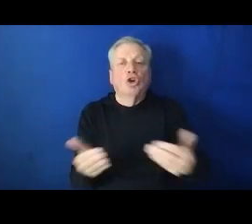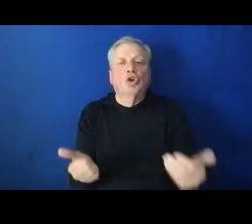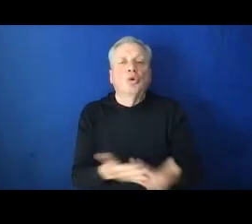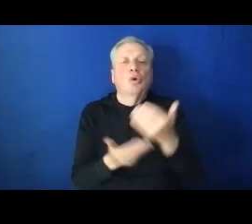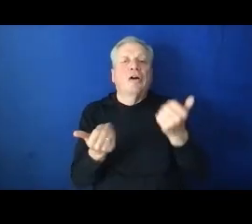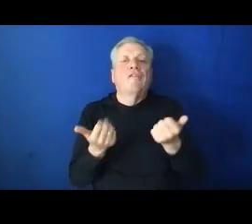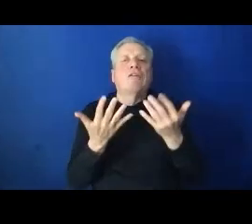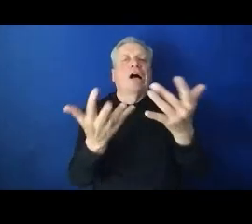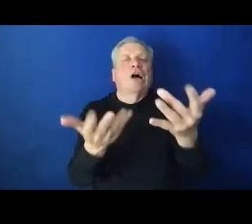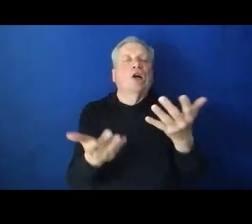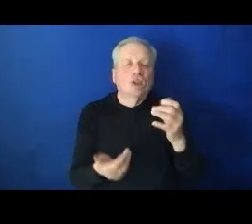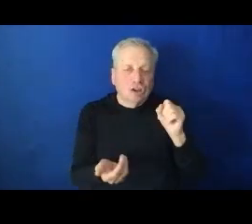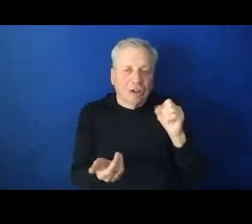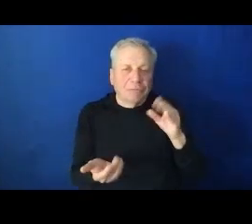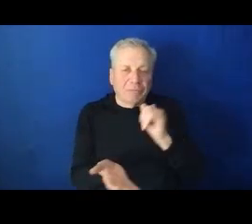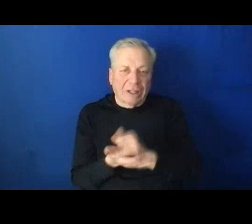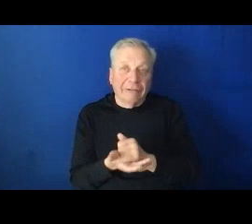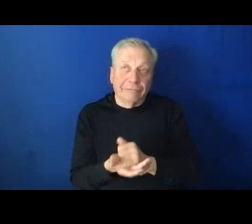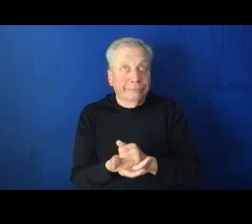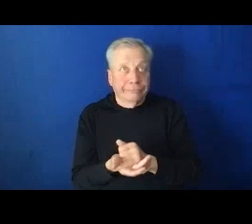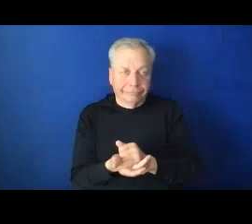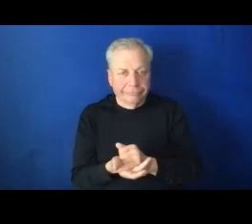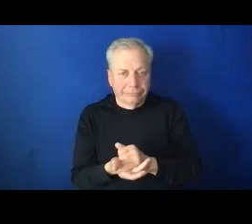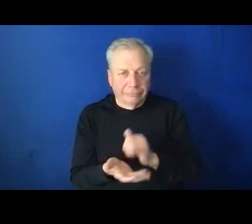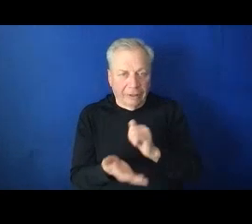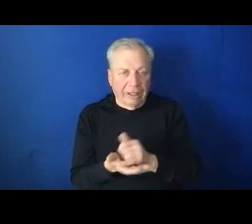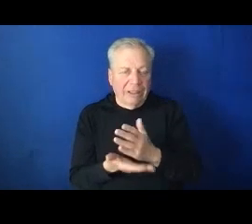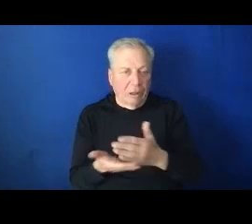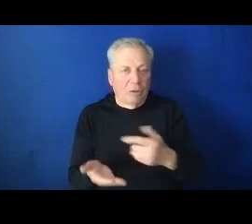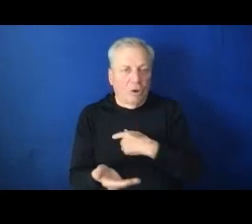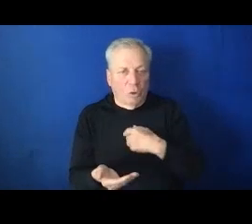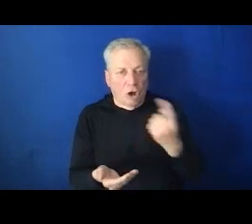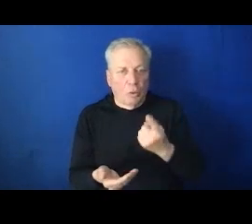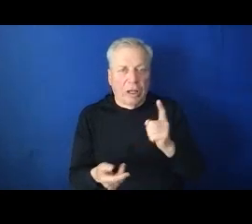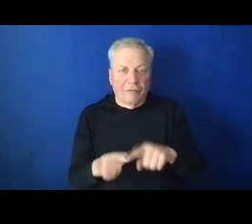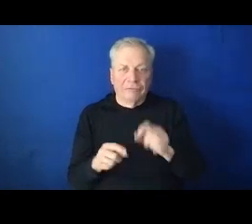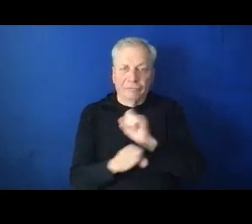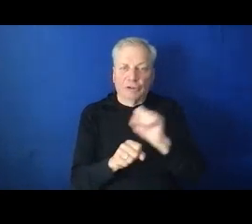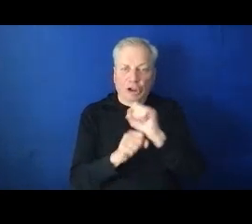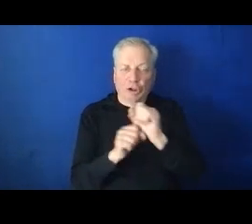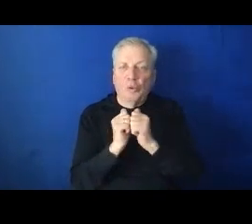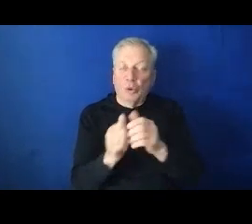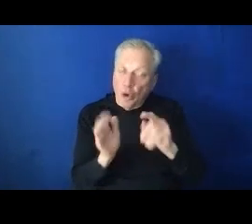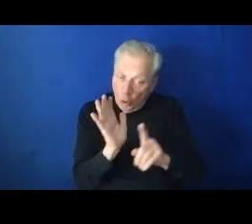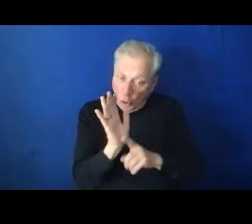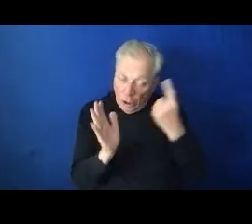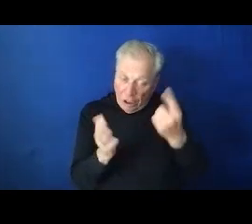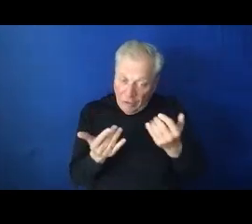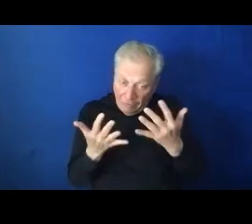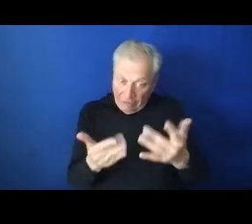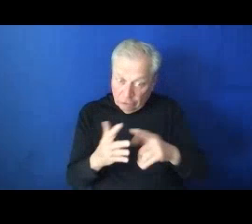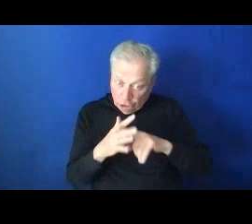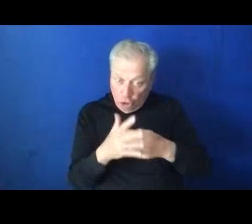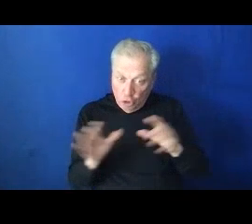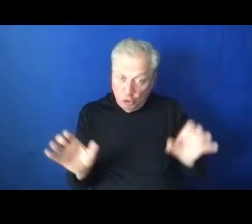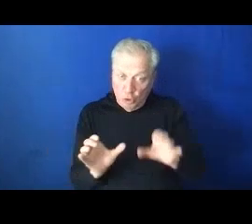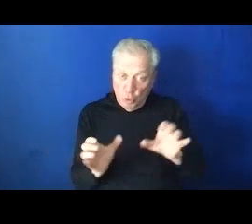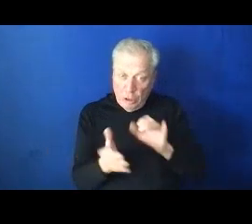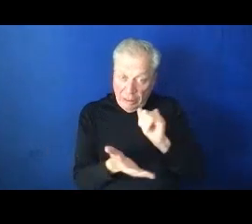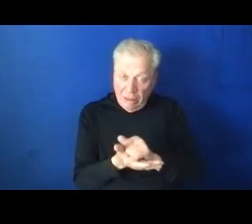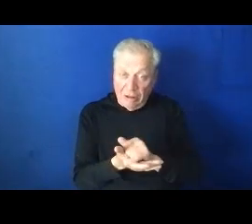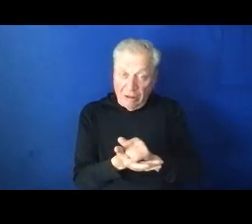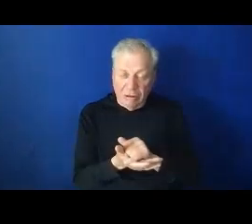itself. So that's fun, right? That's something we get to contend with. So once fires start doing that,